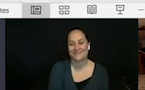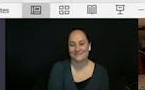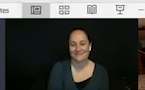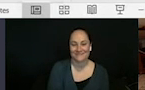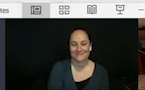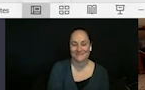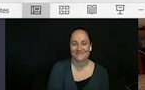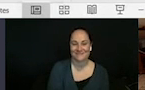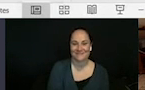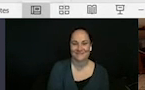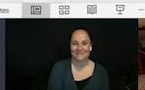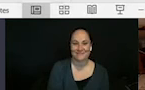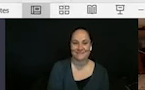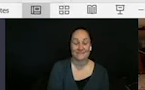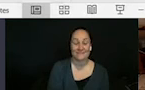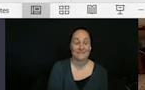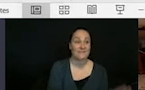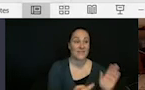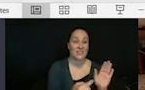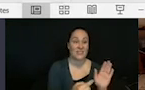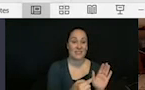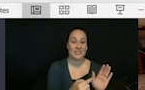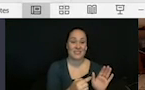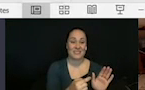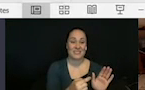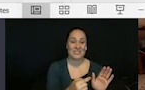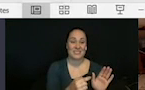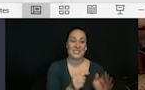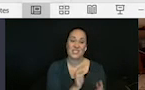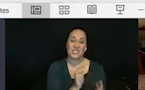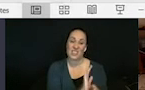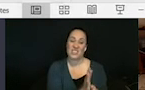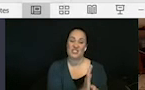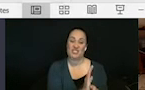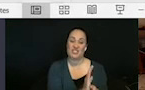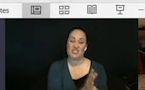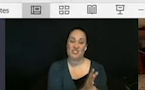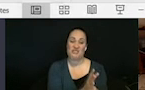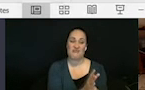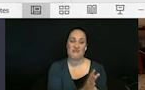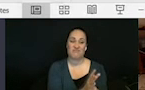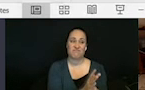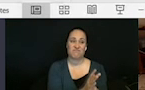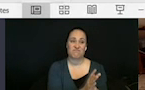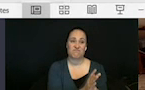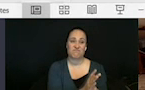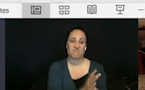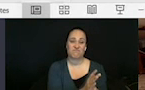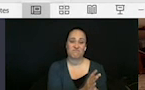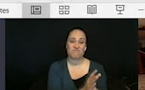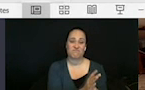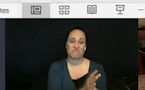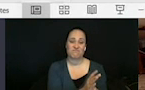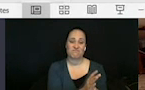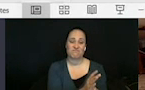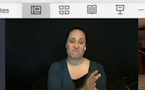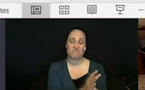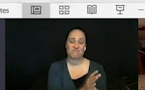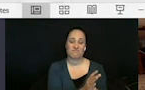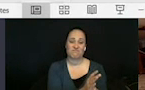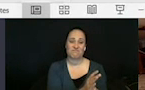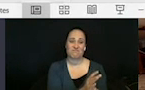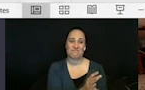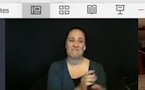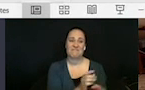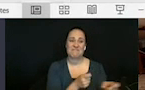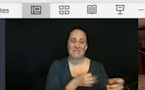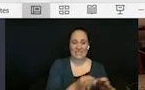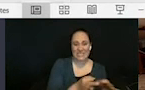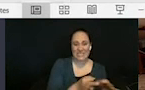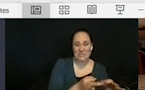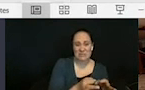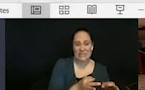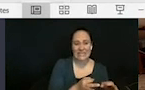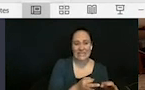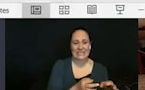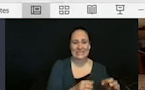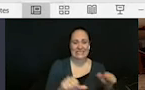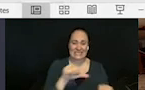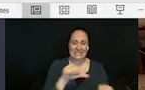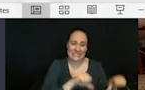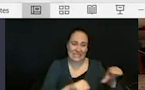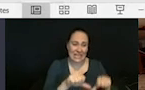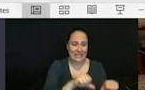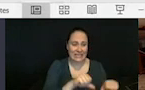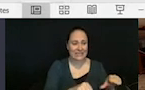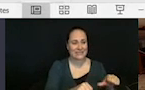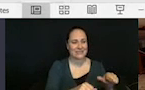the show, I think, does a pretty good job of dealing with science and dealing with the kind of people who tend to go into